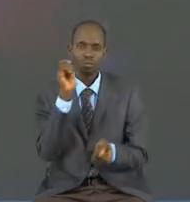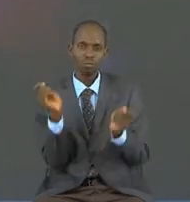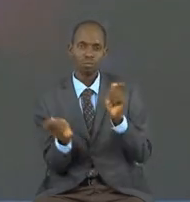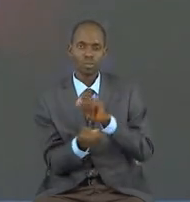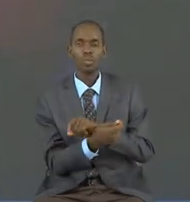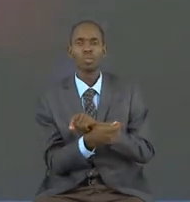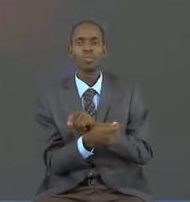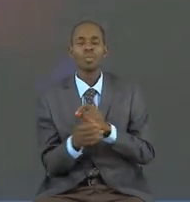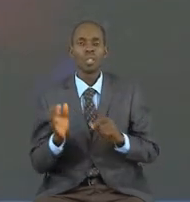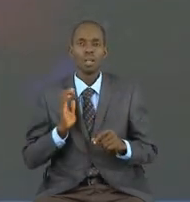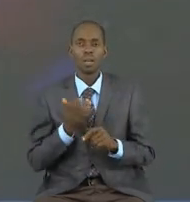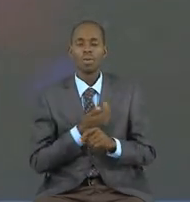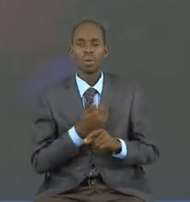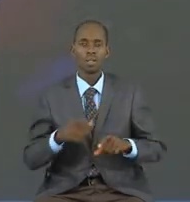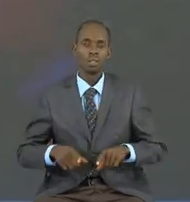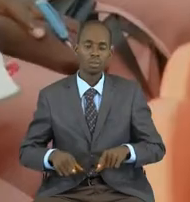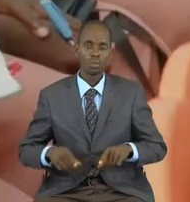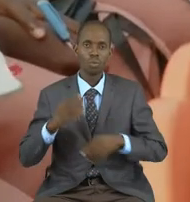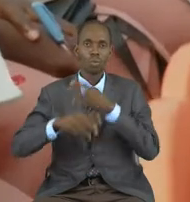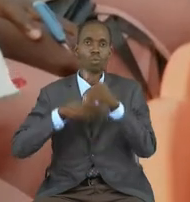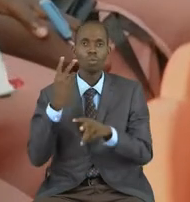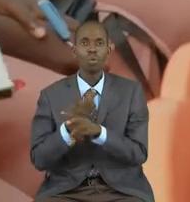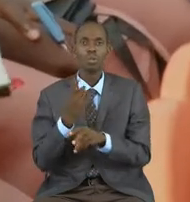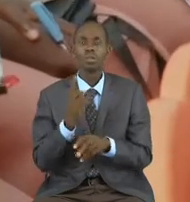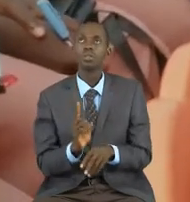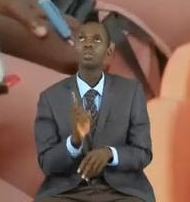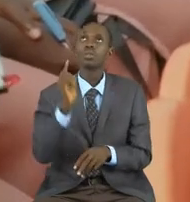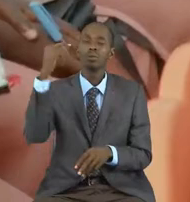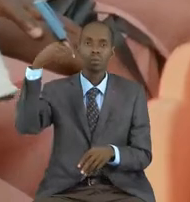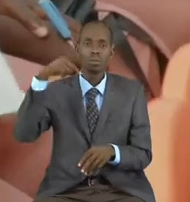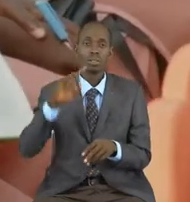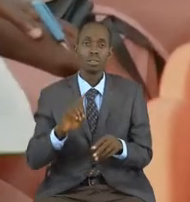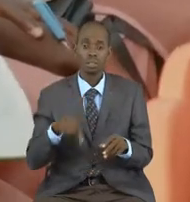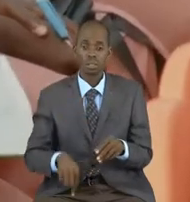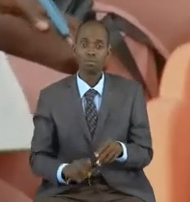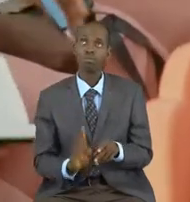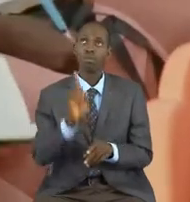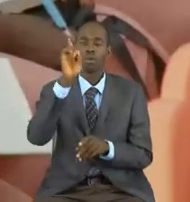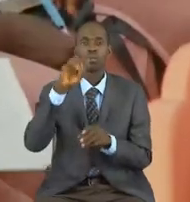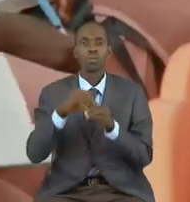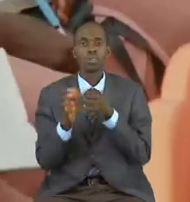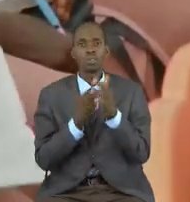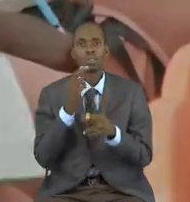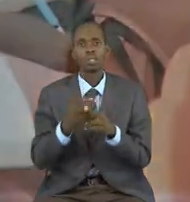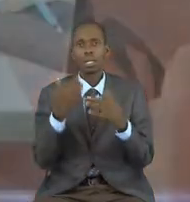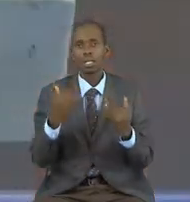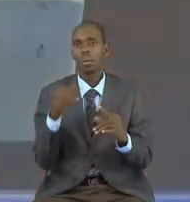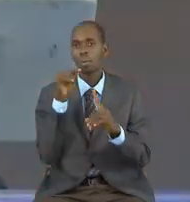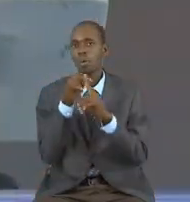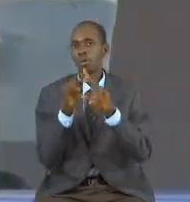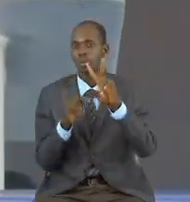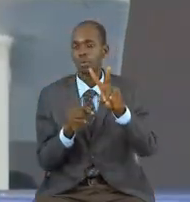right side up in Jesus' name. We're coming to point number two. Point number two, the